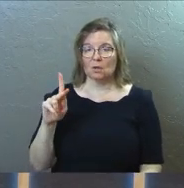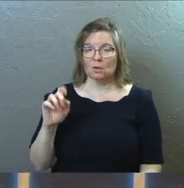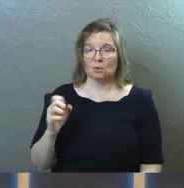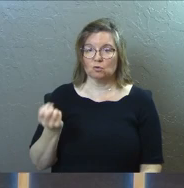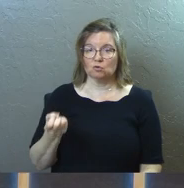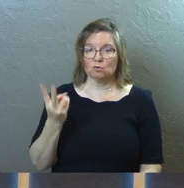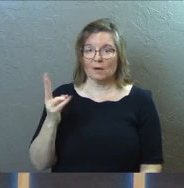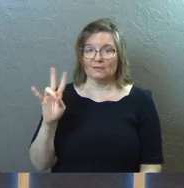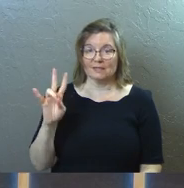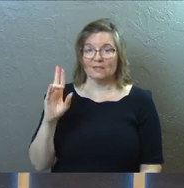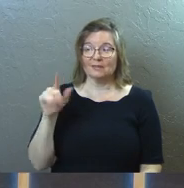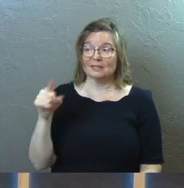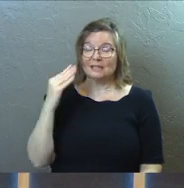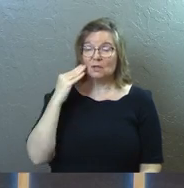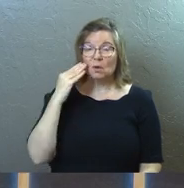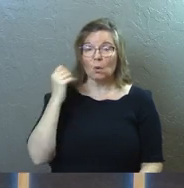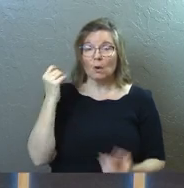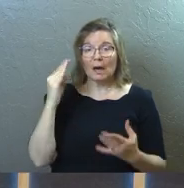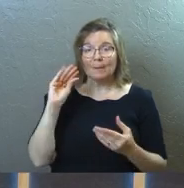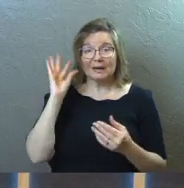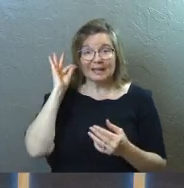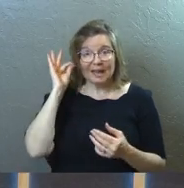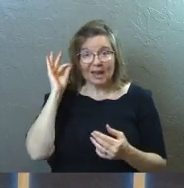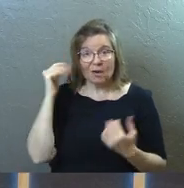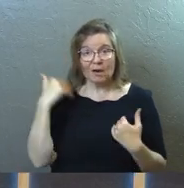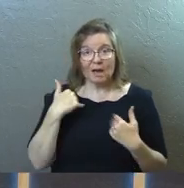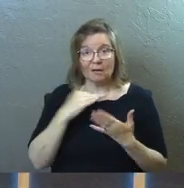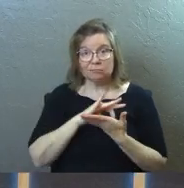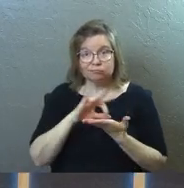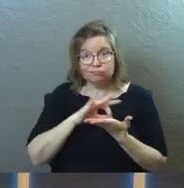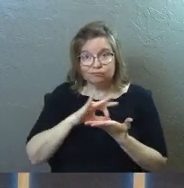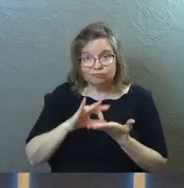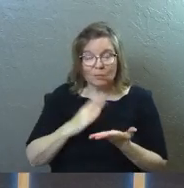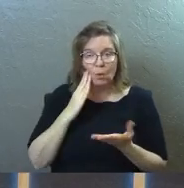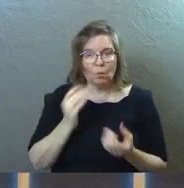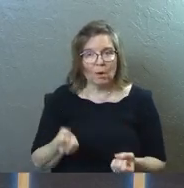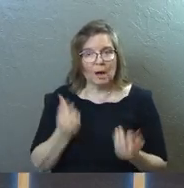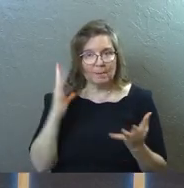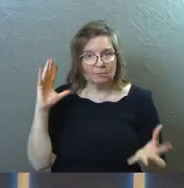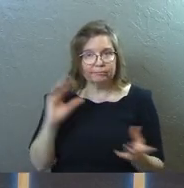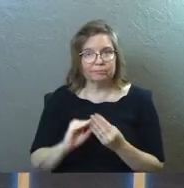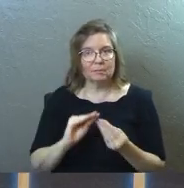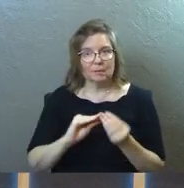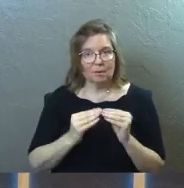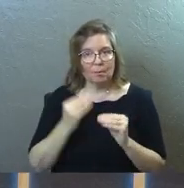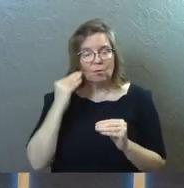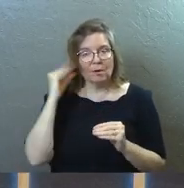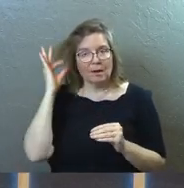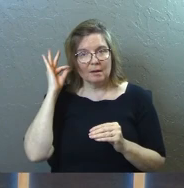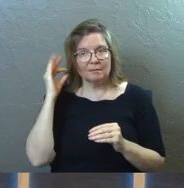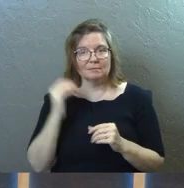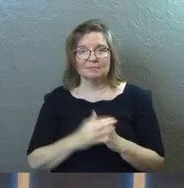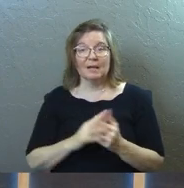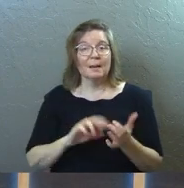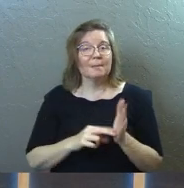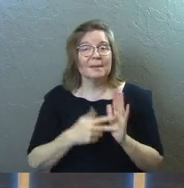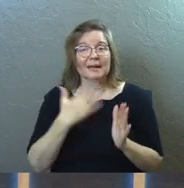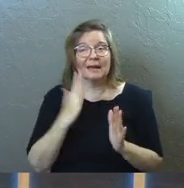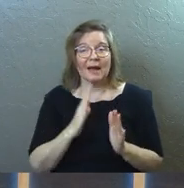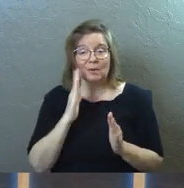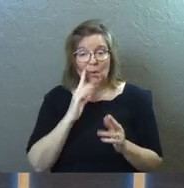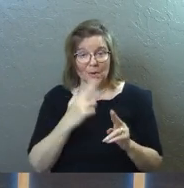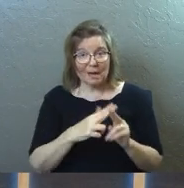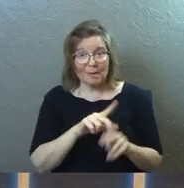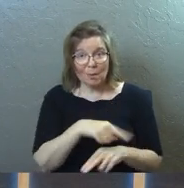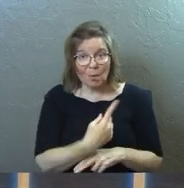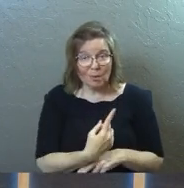hairs on your head. What's that trying to say? It's trying to say, listen, God doesn't just know your name. God doesn't just